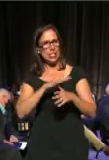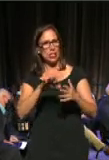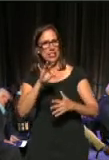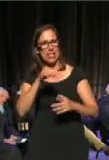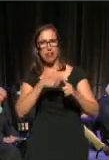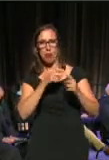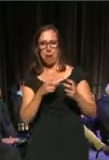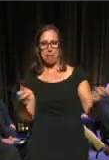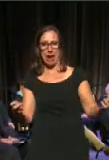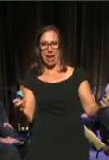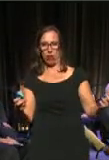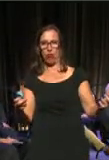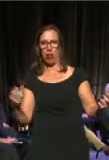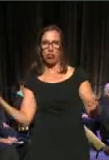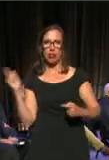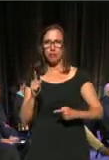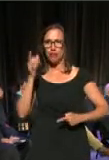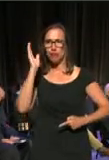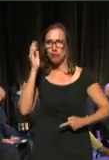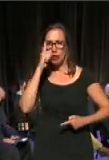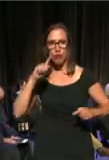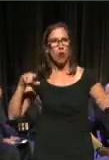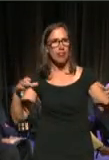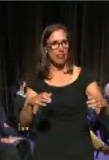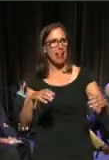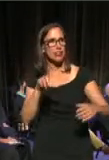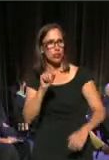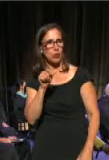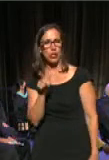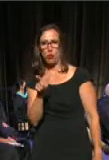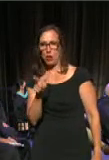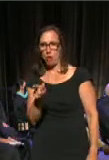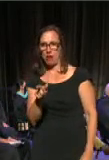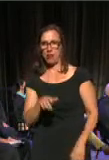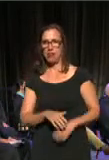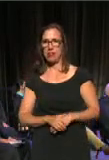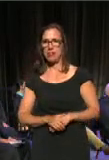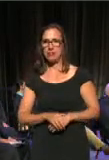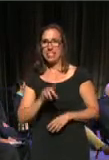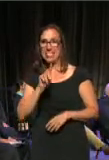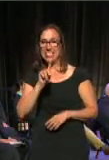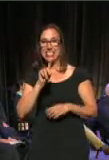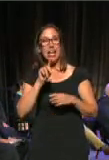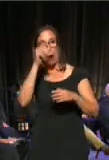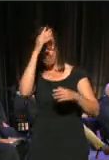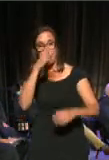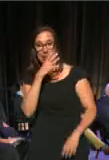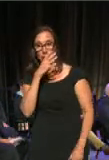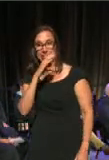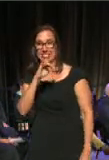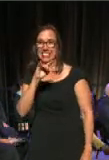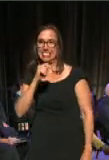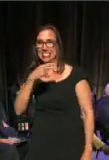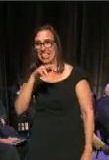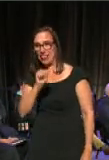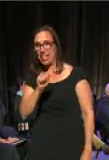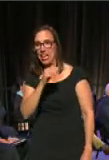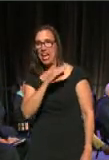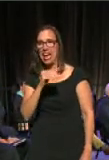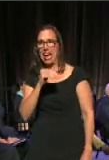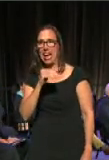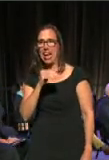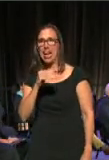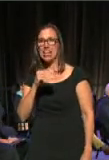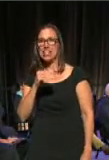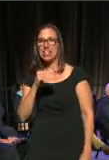by a panel to speak on the behalf of the graduates of 2021. Diva is the daughter of Cynthia Picasso and